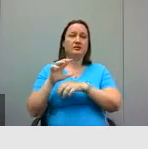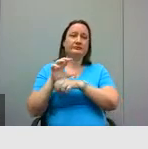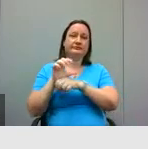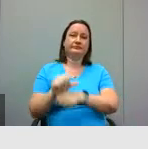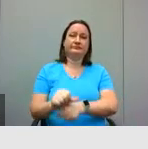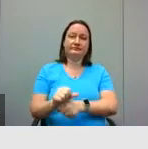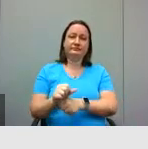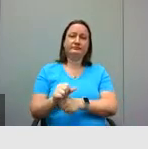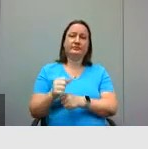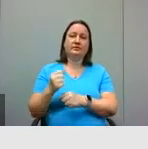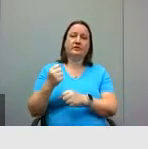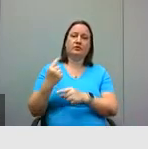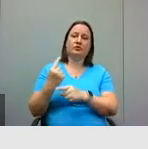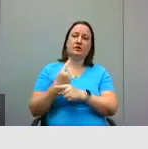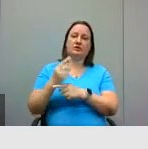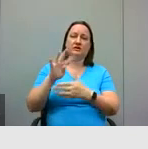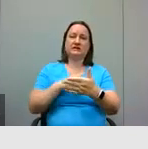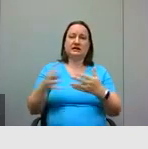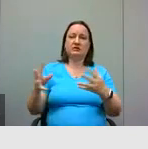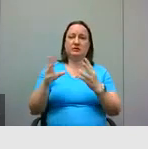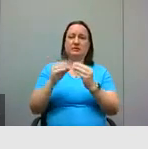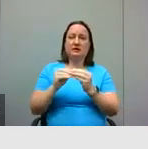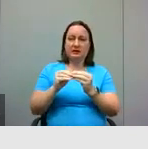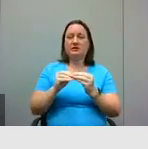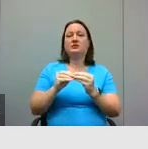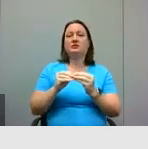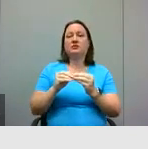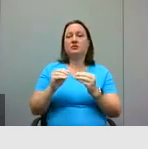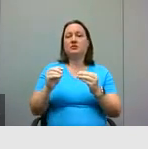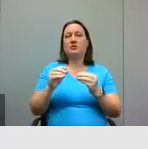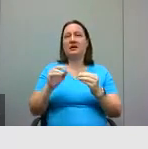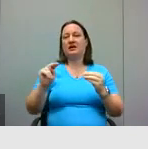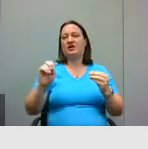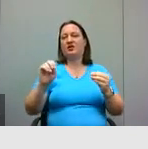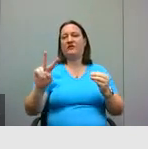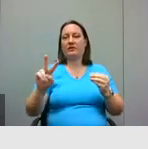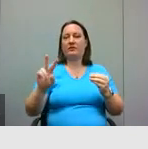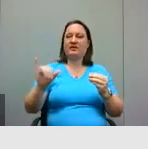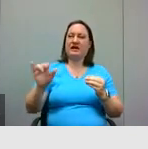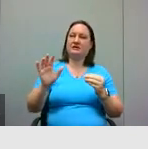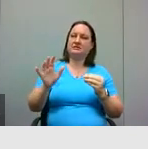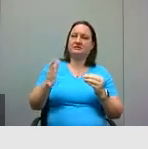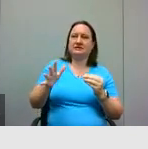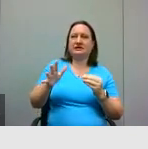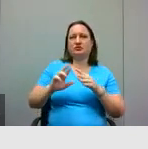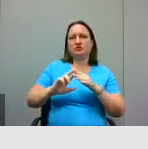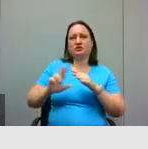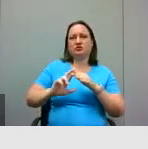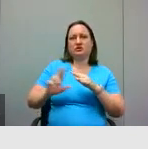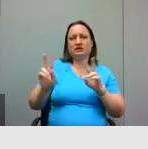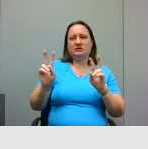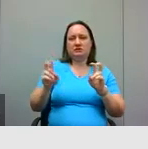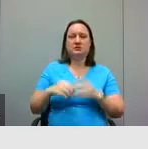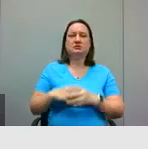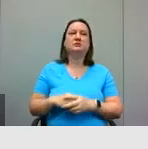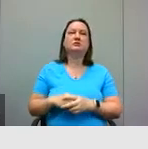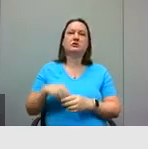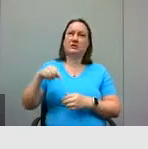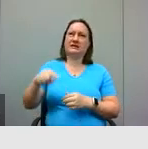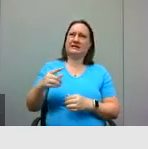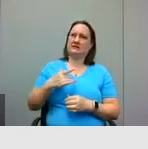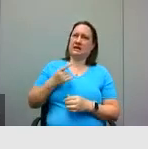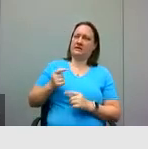scheduled meetings, with November being like retreatish type thing. So this is just different. So it's